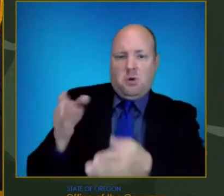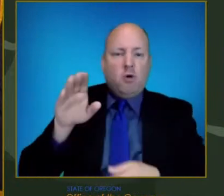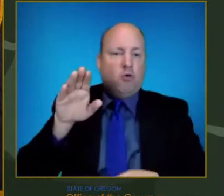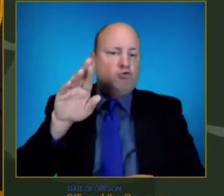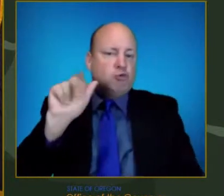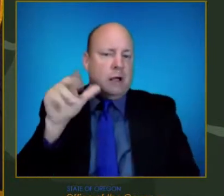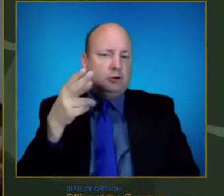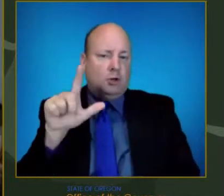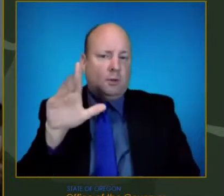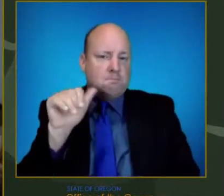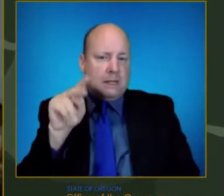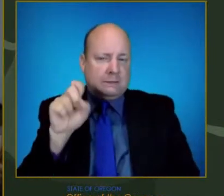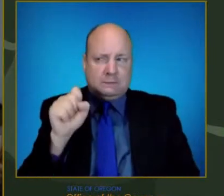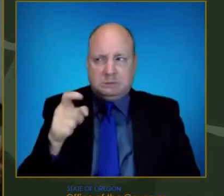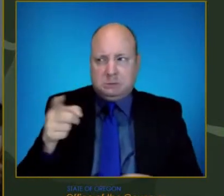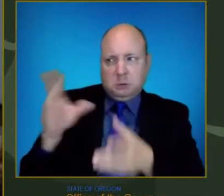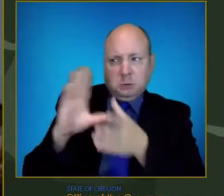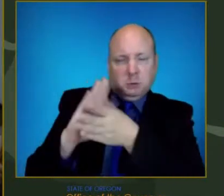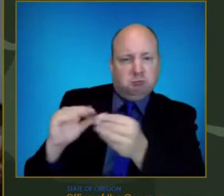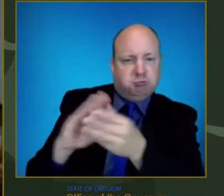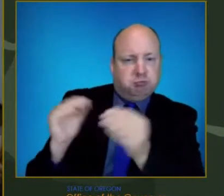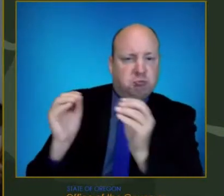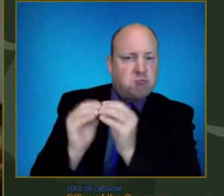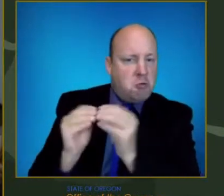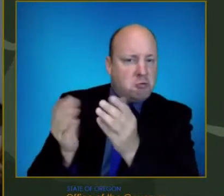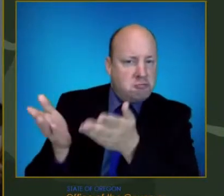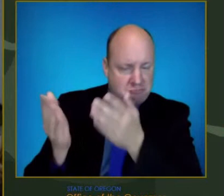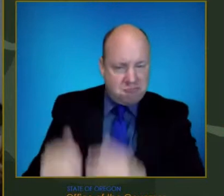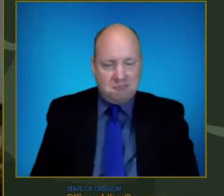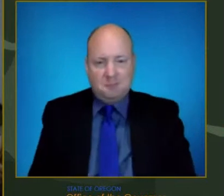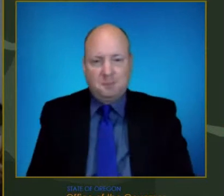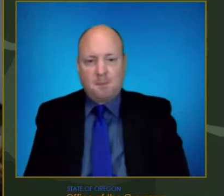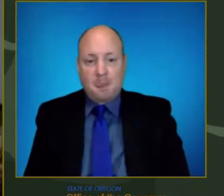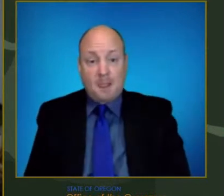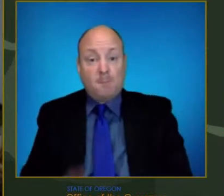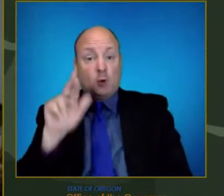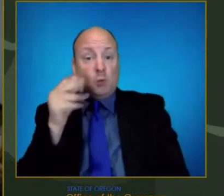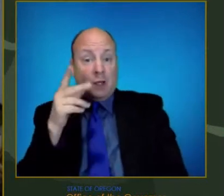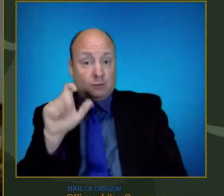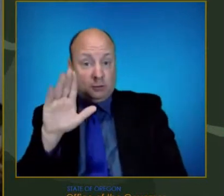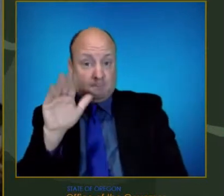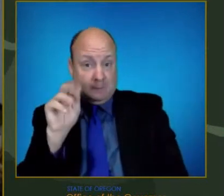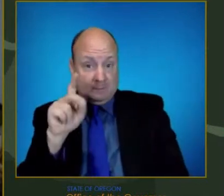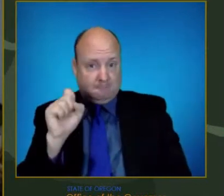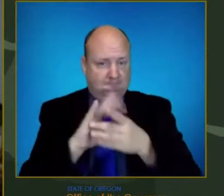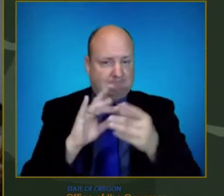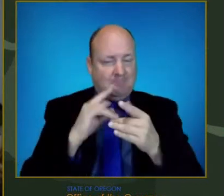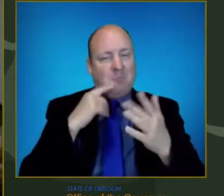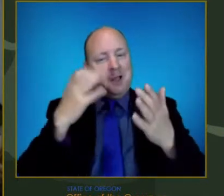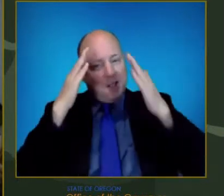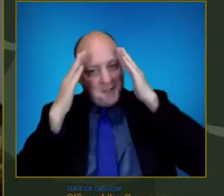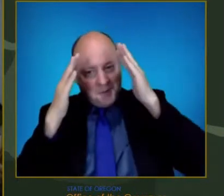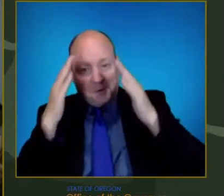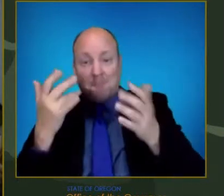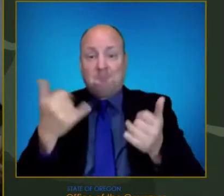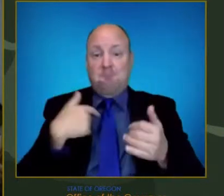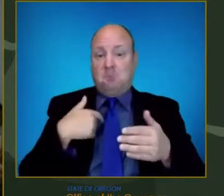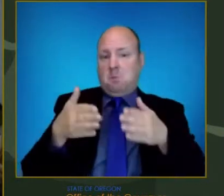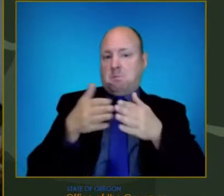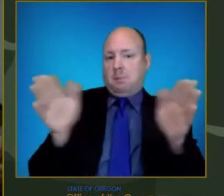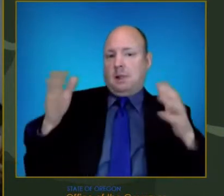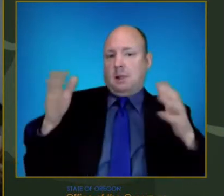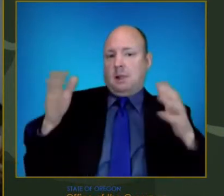Thank you, Governor Brown. Hello, everybody. I'm Rachel Banks, Public Health Director for the Oregon Health Authority, and I use she, her, and